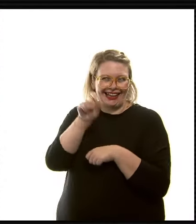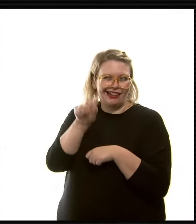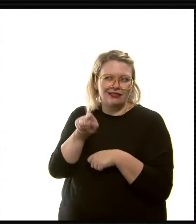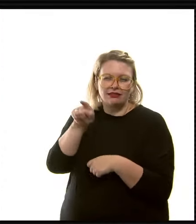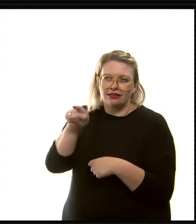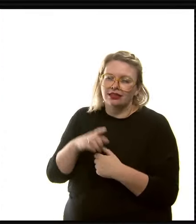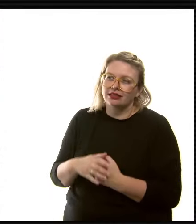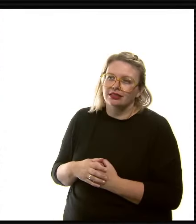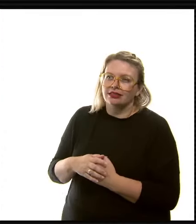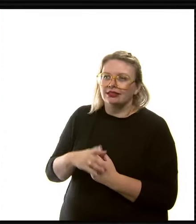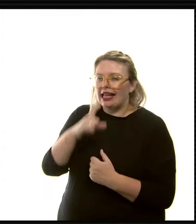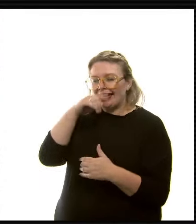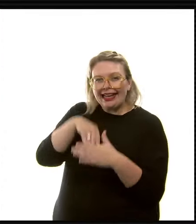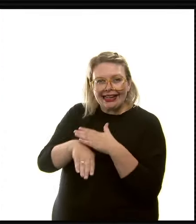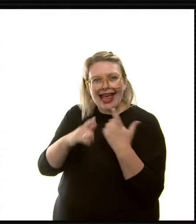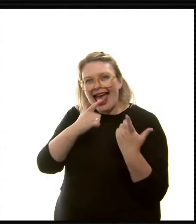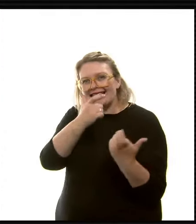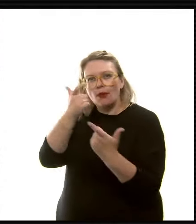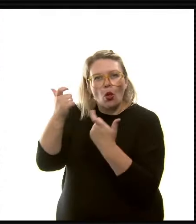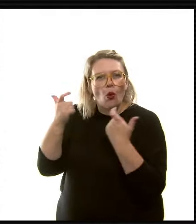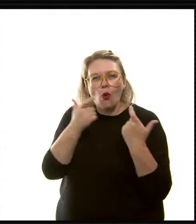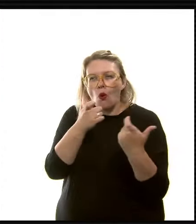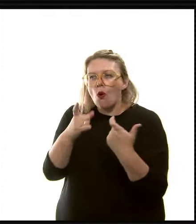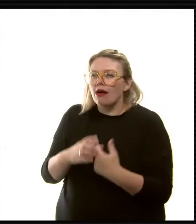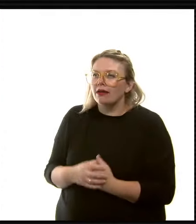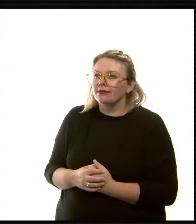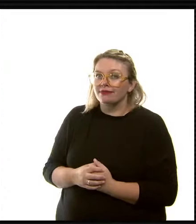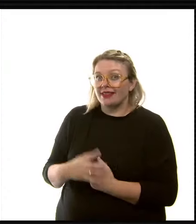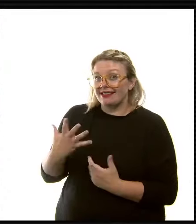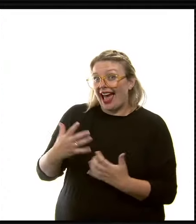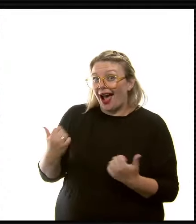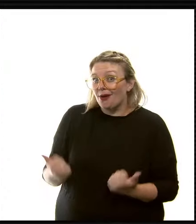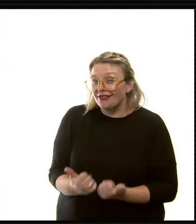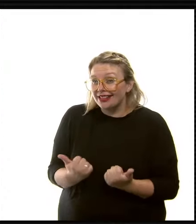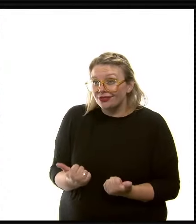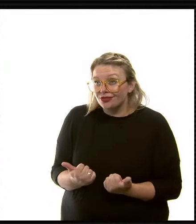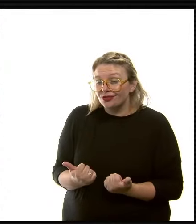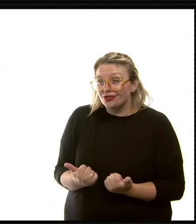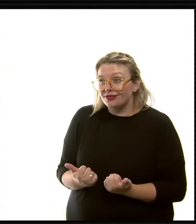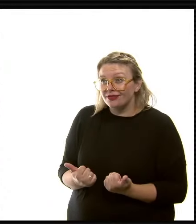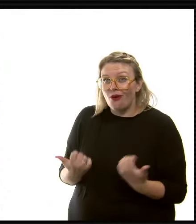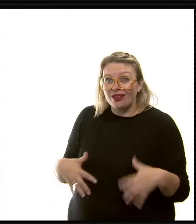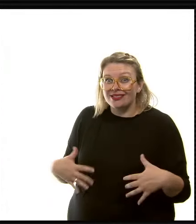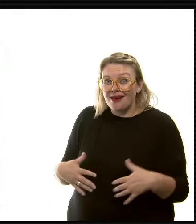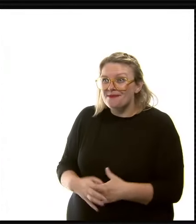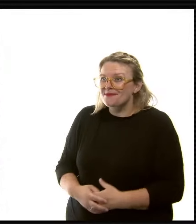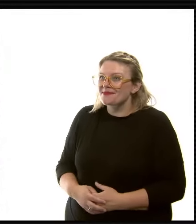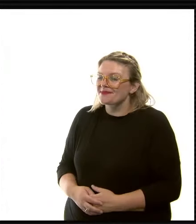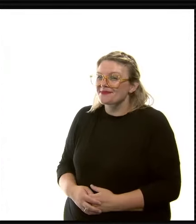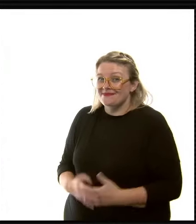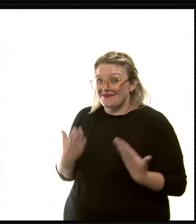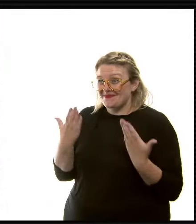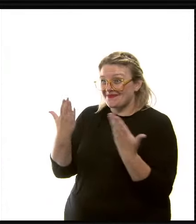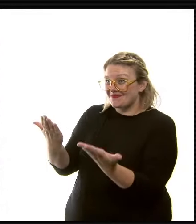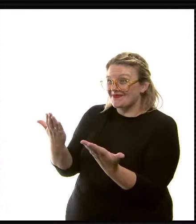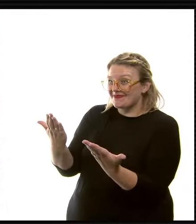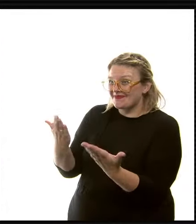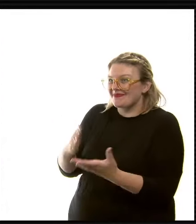the cave just as you or I would. And now our builds are complete. Sweet. Awesome. And here it is.